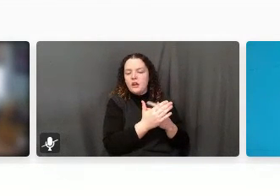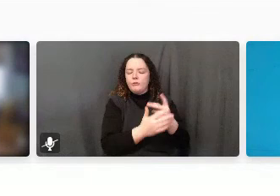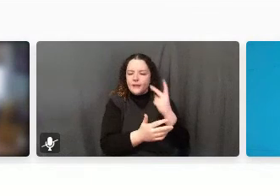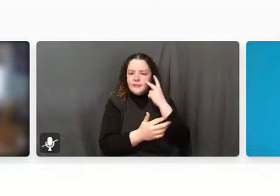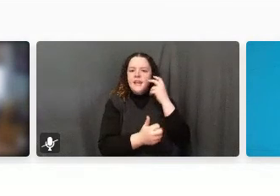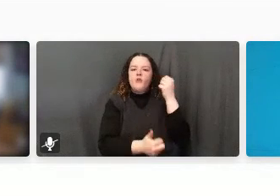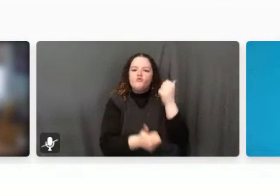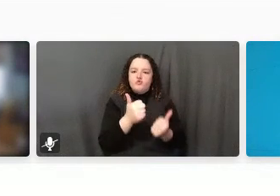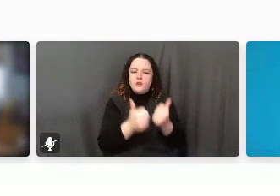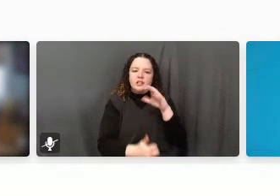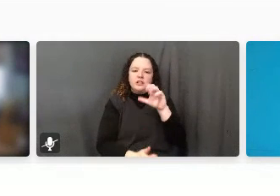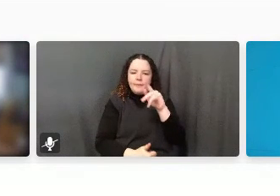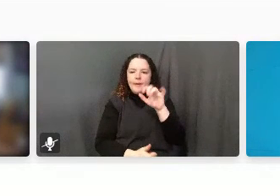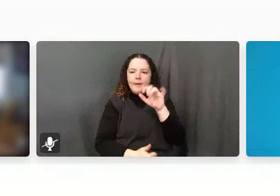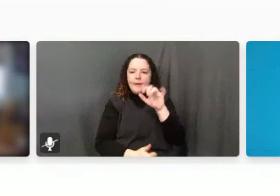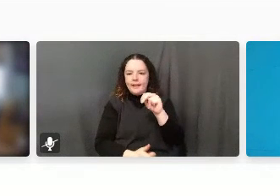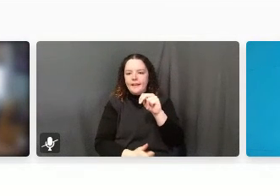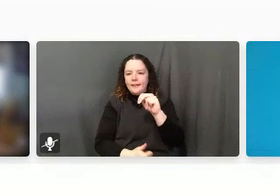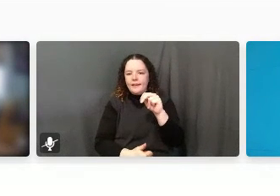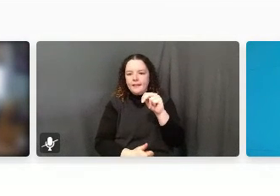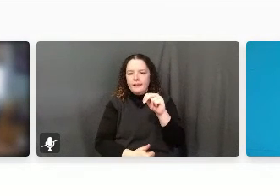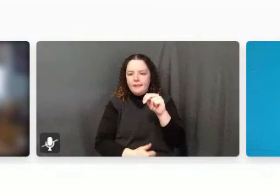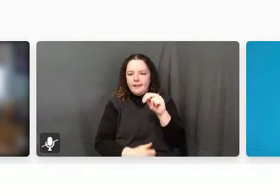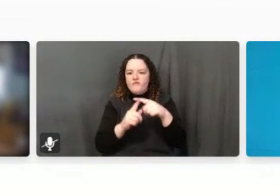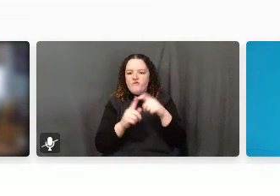results in your analytics platform are pulling in.